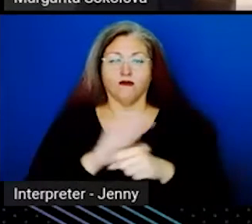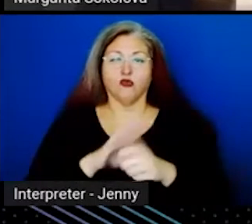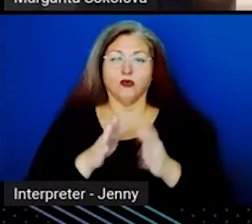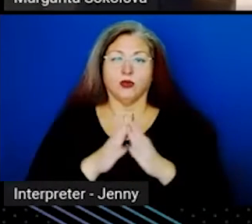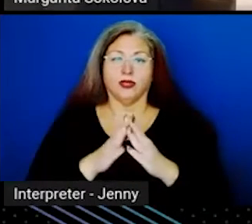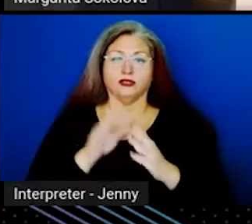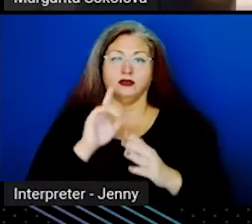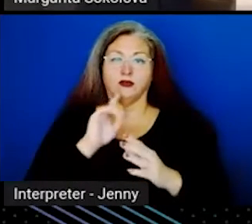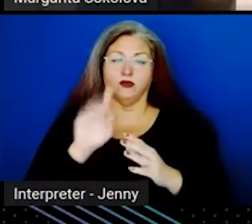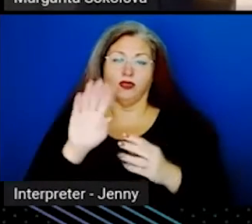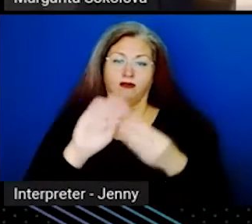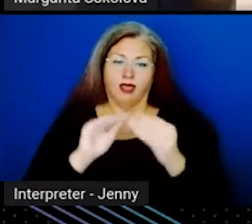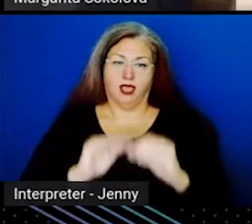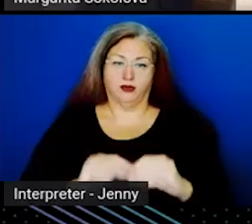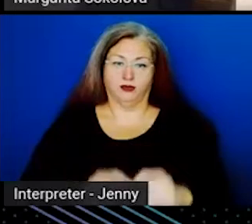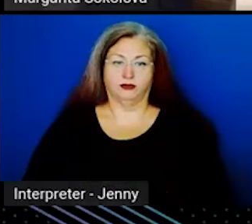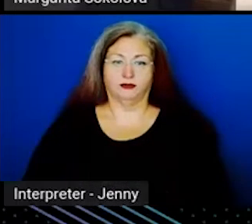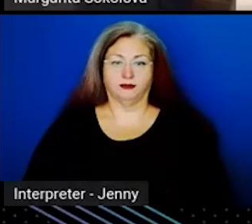values.